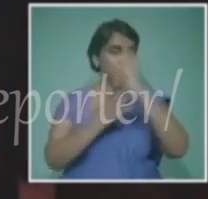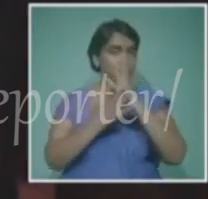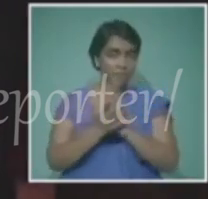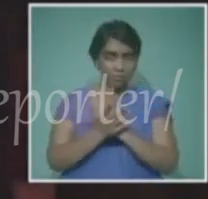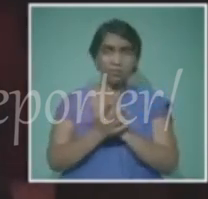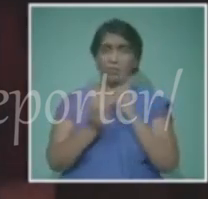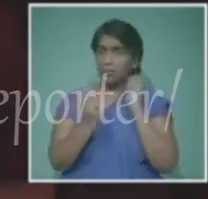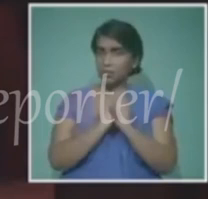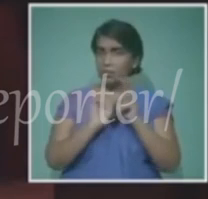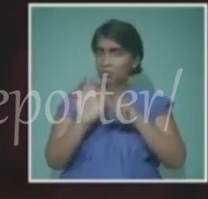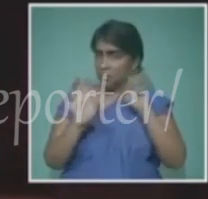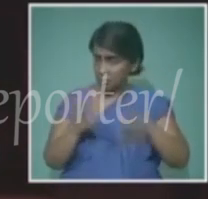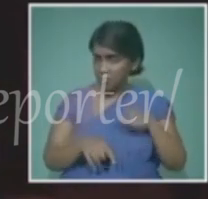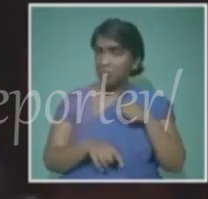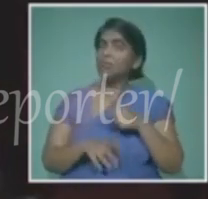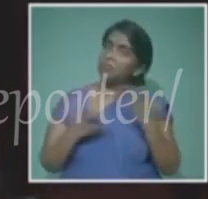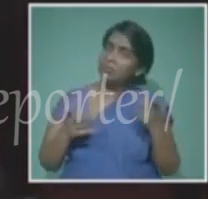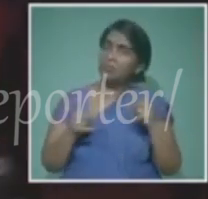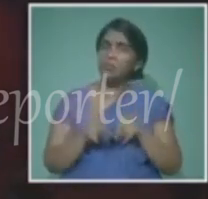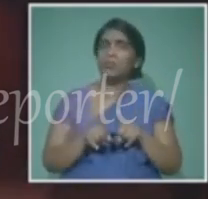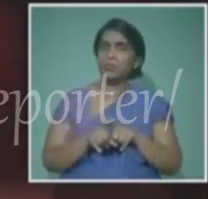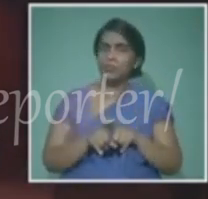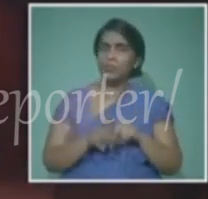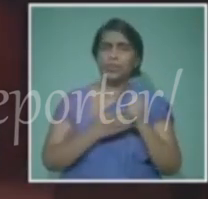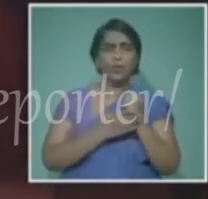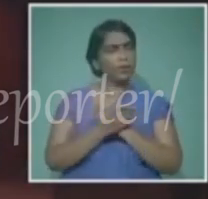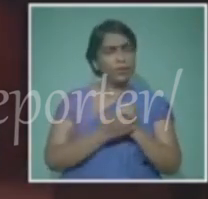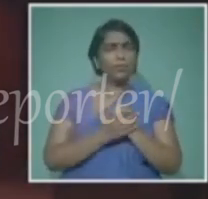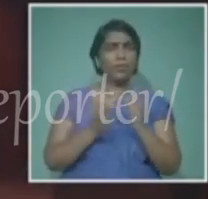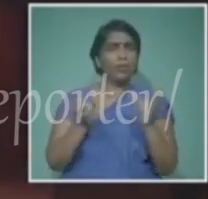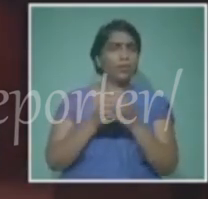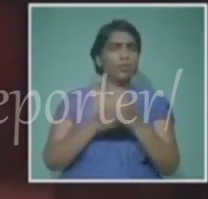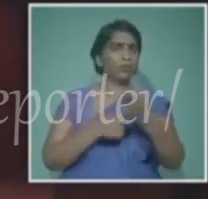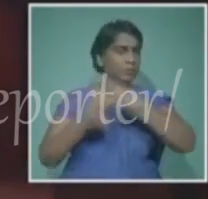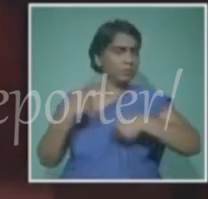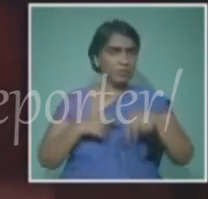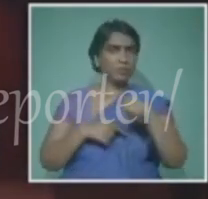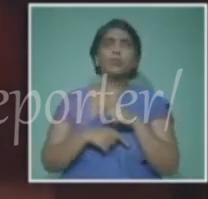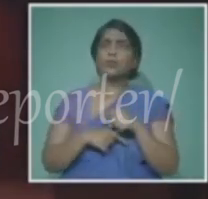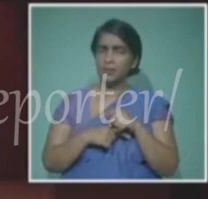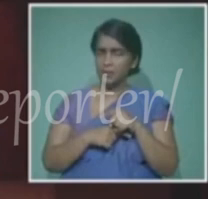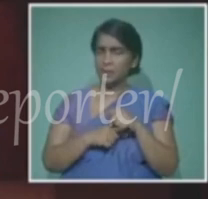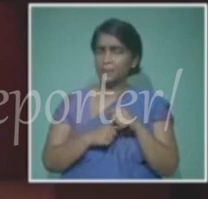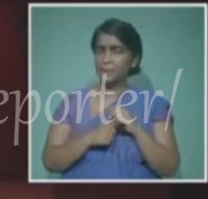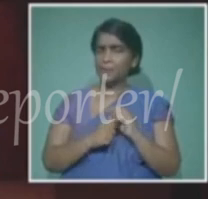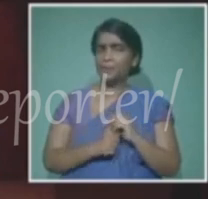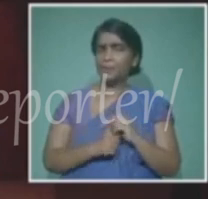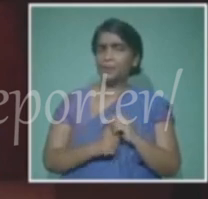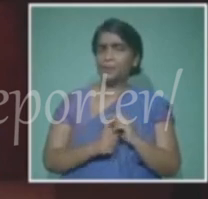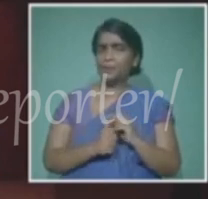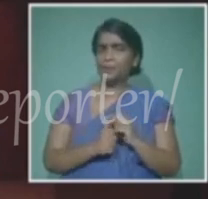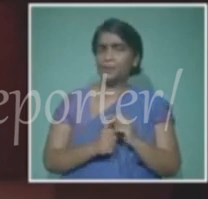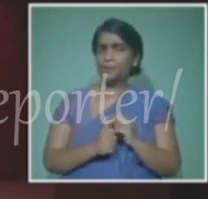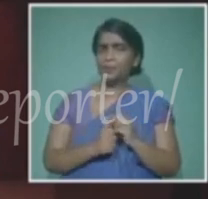comprehensive discussion among all the stakeholders, we are willing to go ahead with the debate right now, if it so pleases. I don't